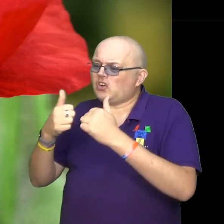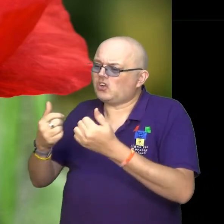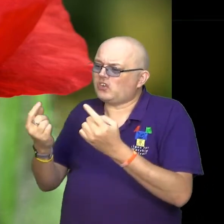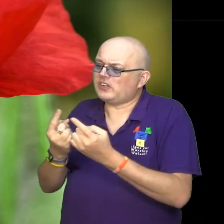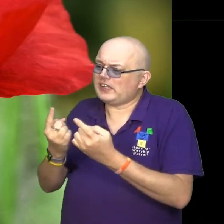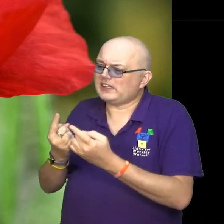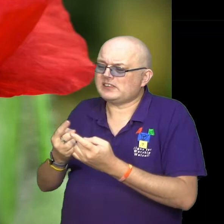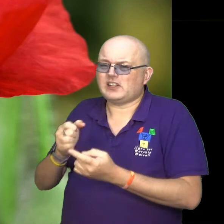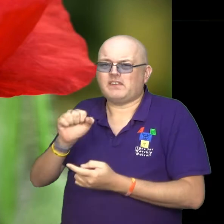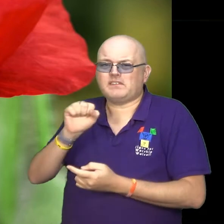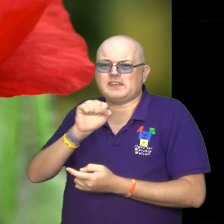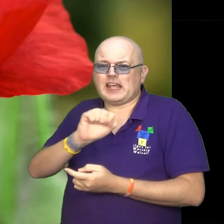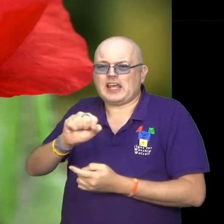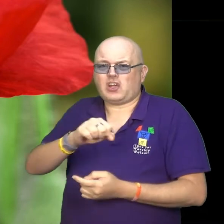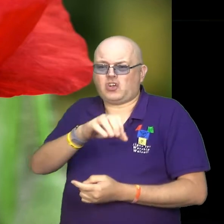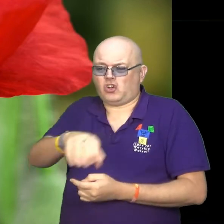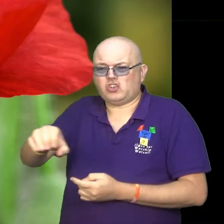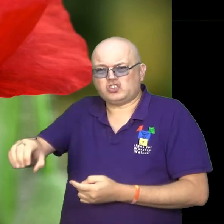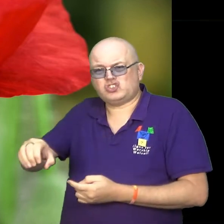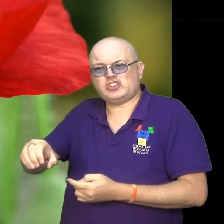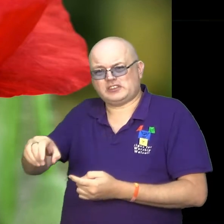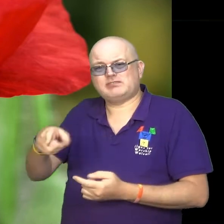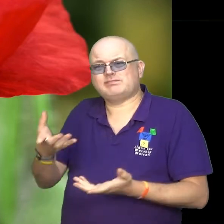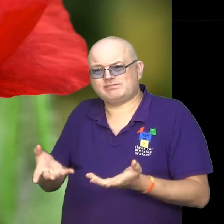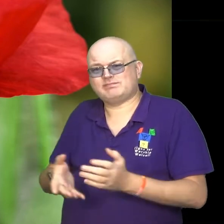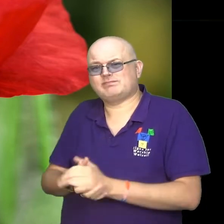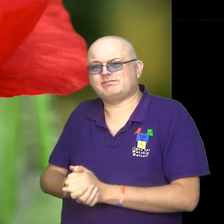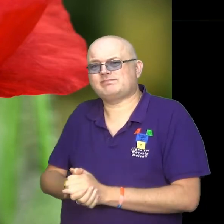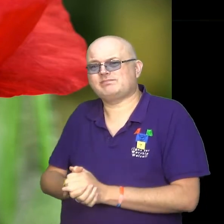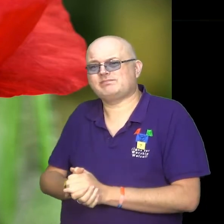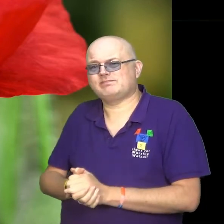their homes and for their country.